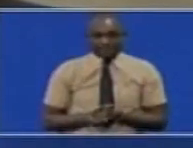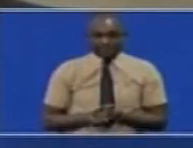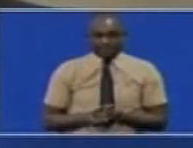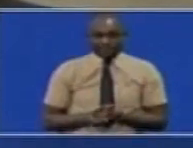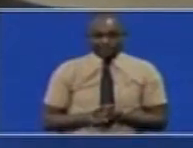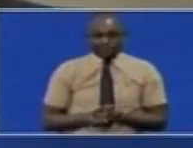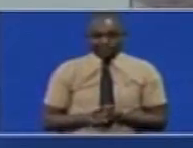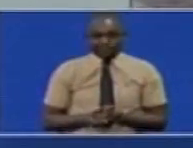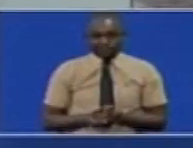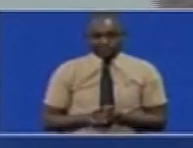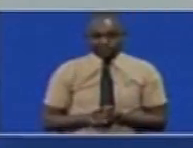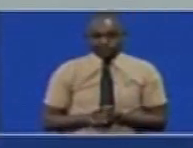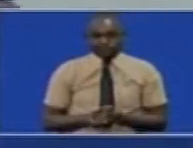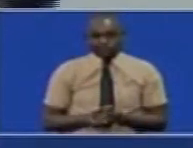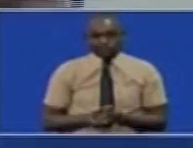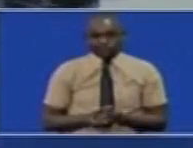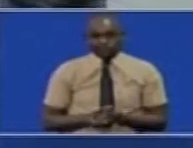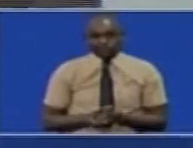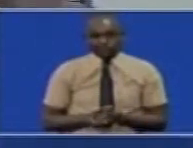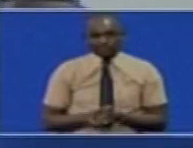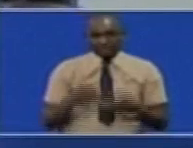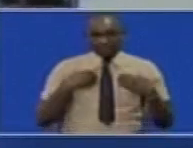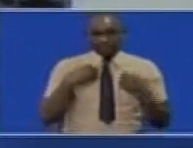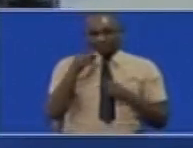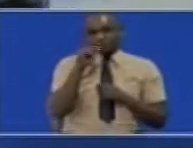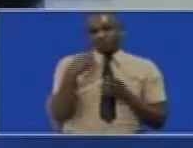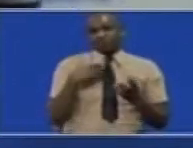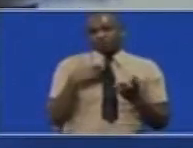As the cost of living. Women, based on our definition